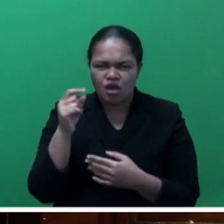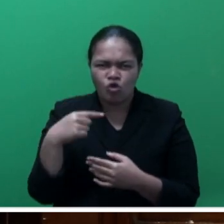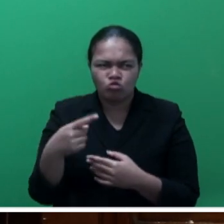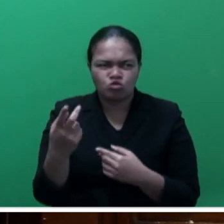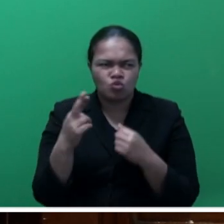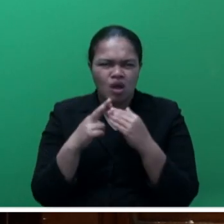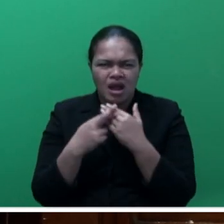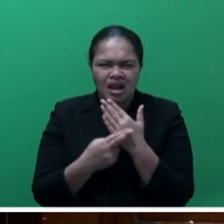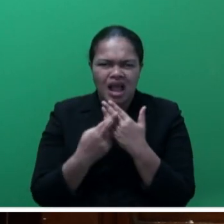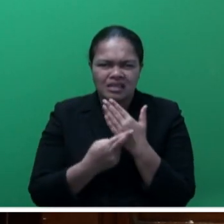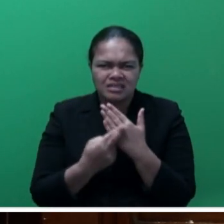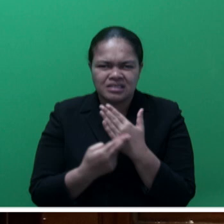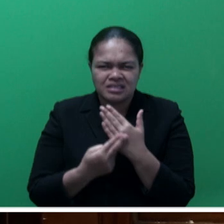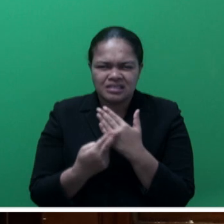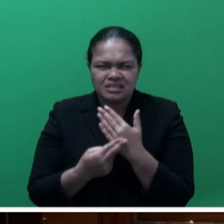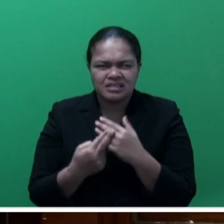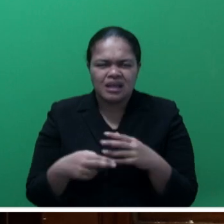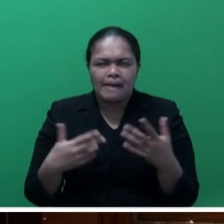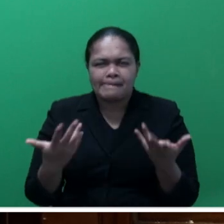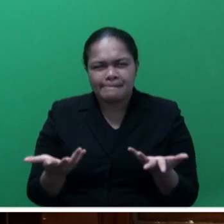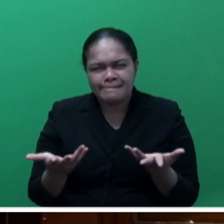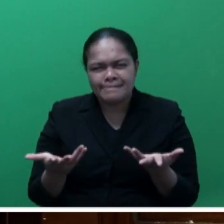it continues to